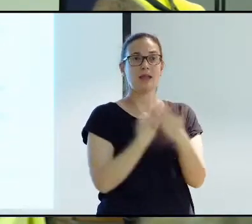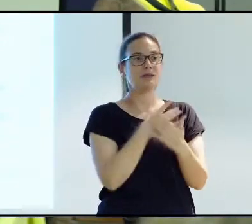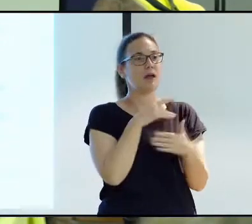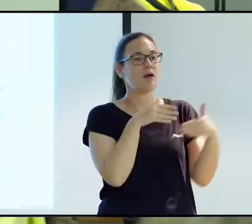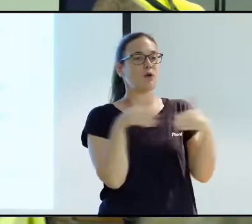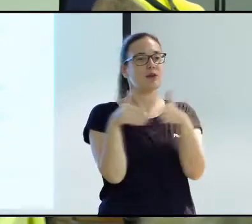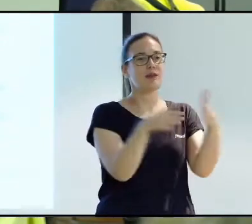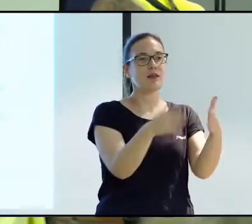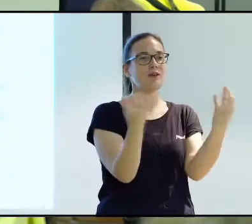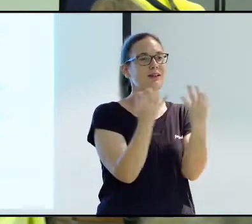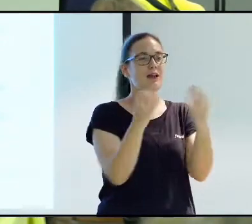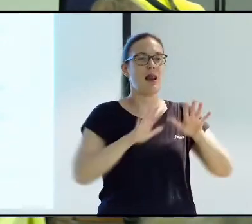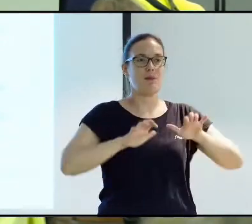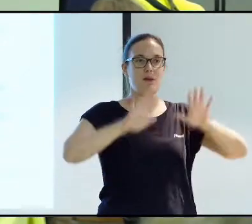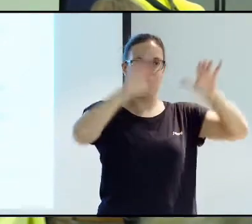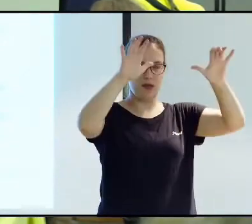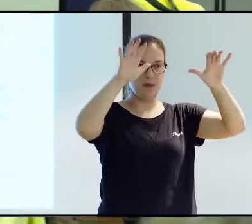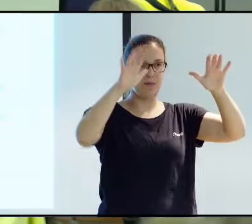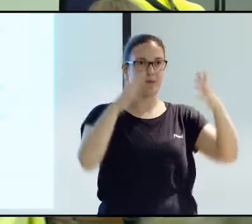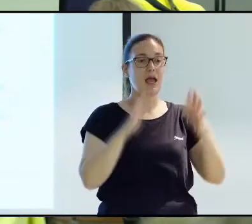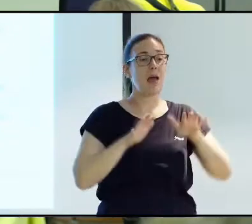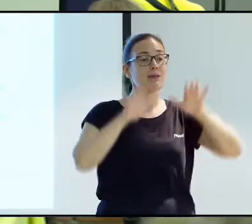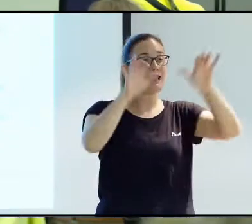relate to family members and to